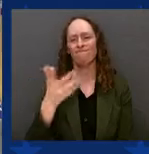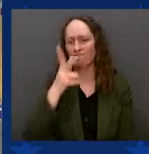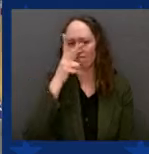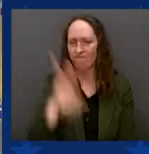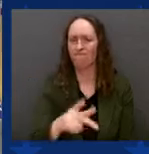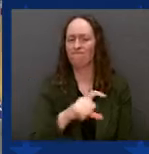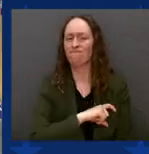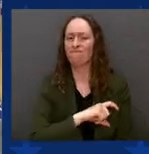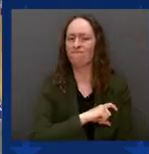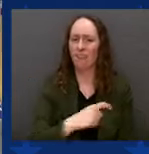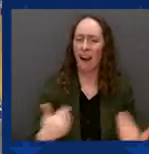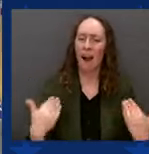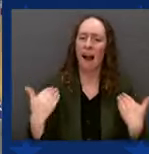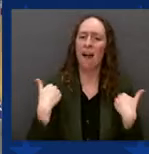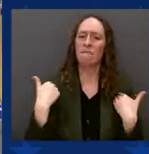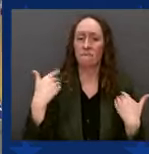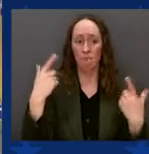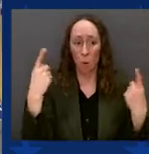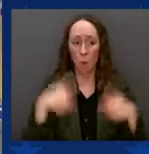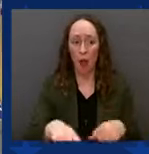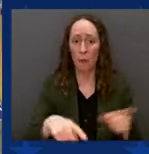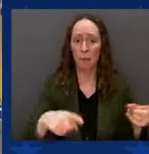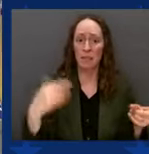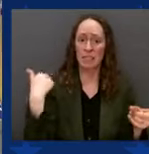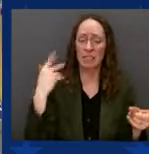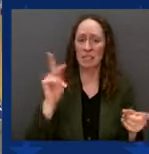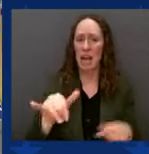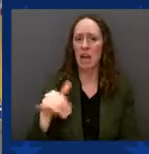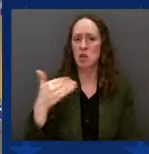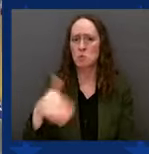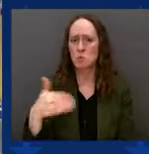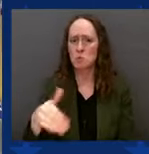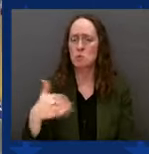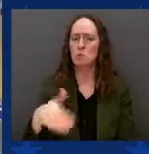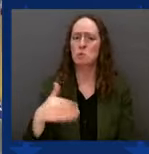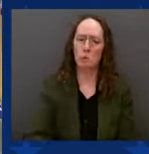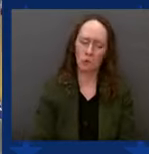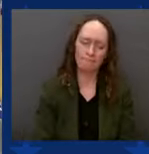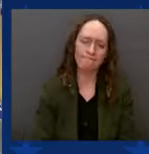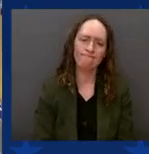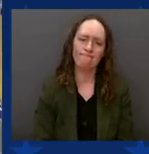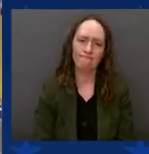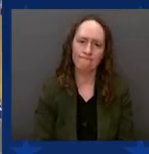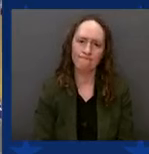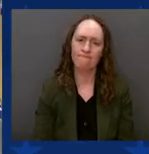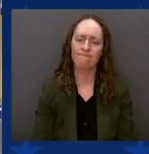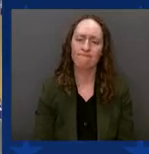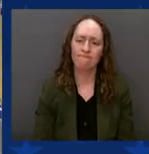And by the way,